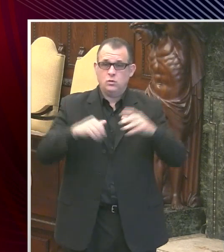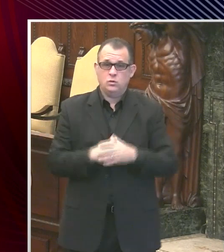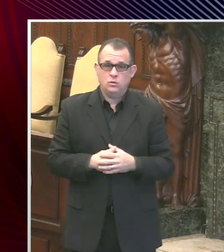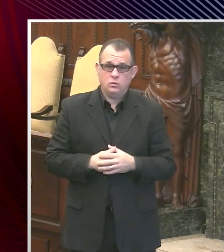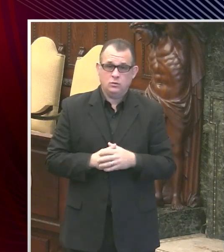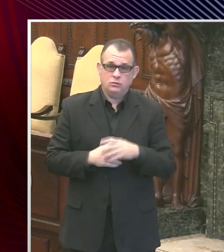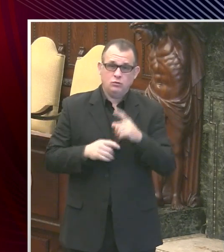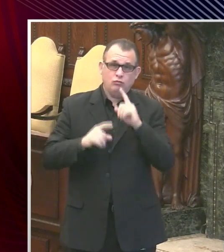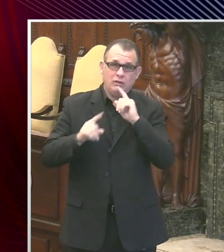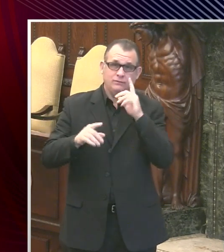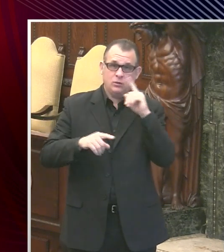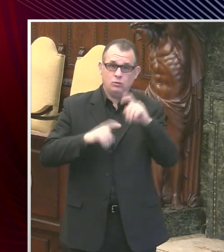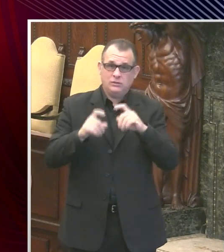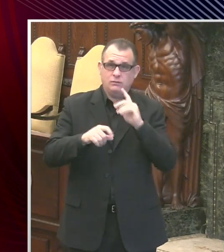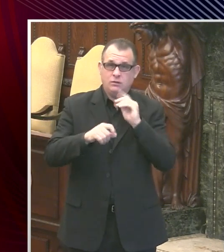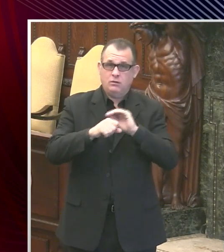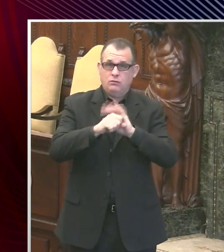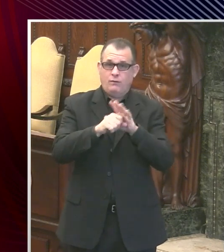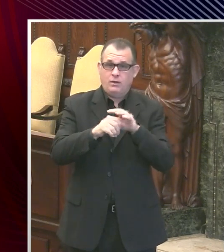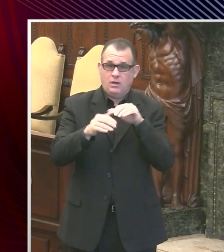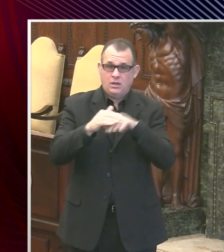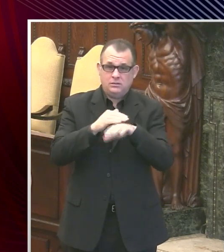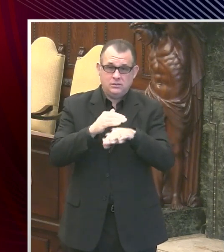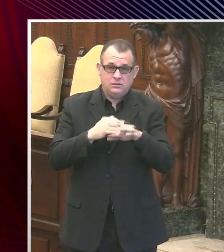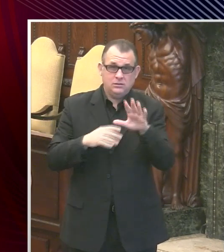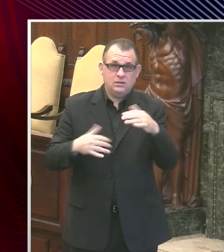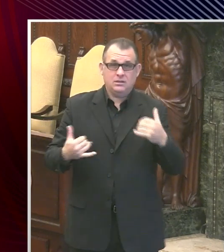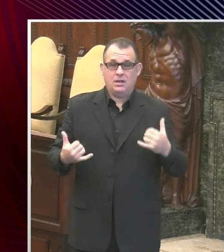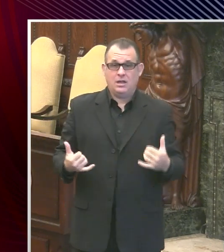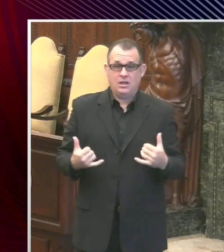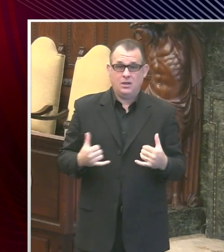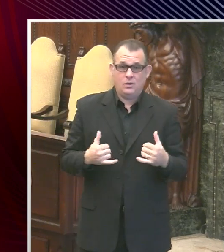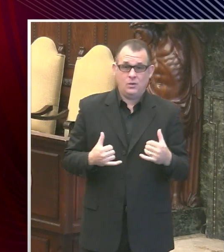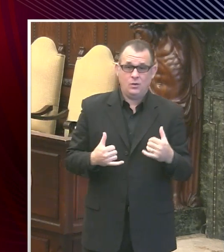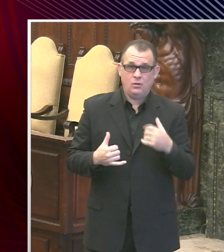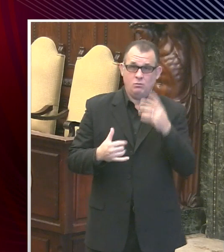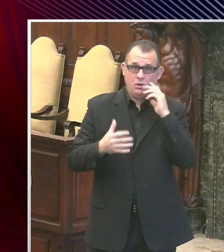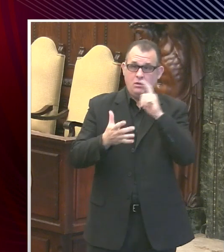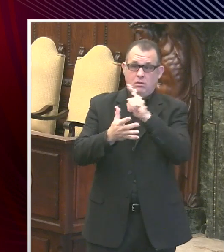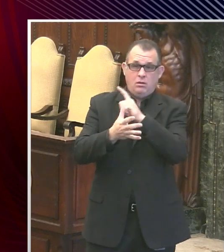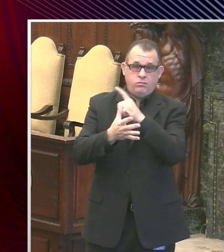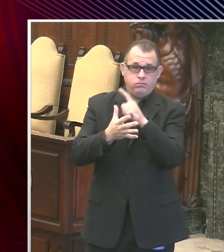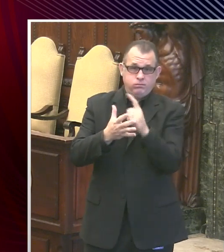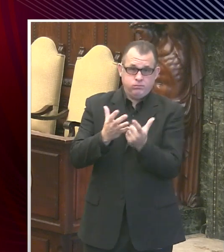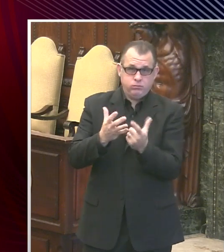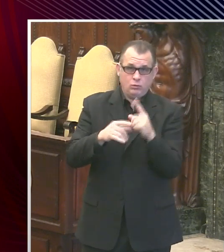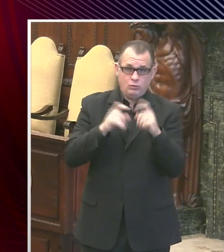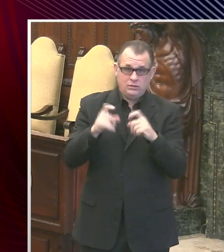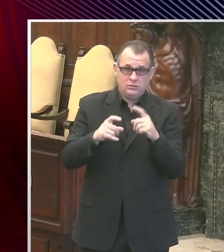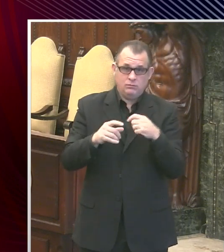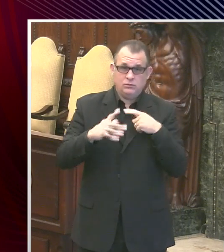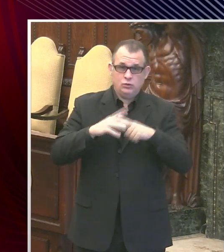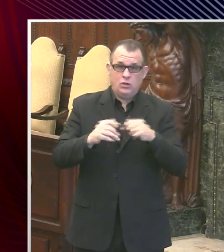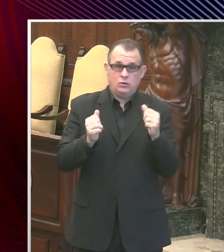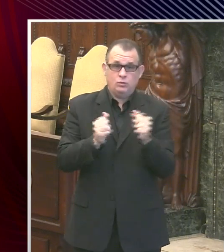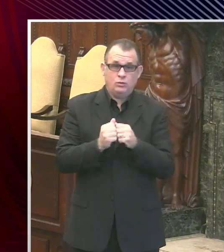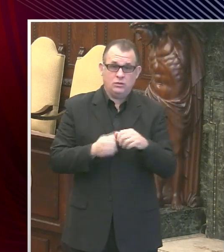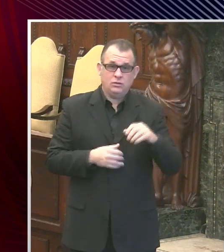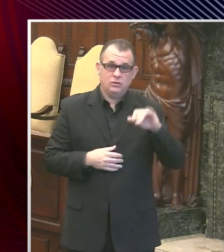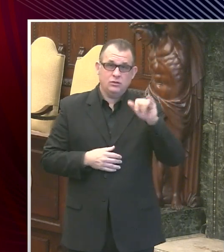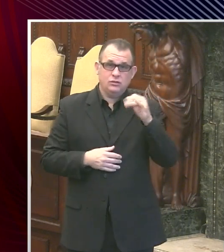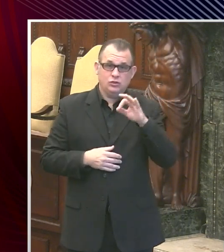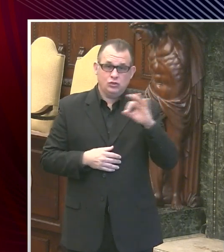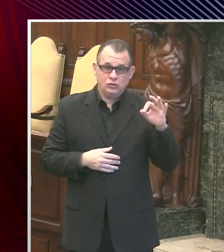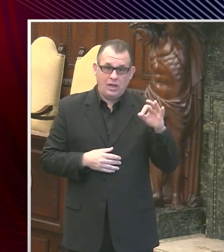broadcasting purposes. We will now unmute reporters one by one to ask their questions, starting with Jeff Cole of